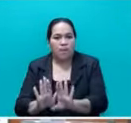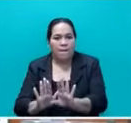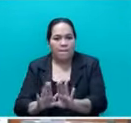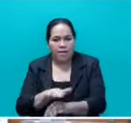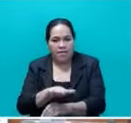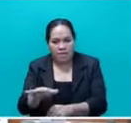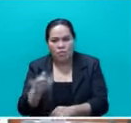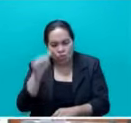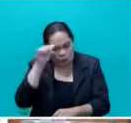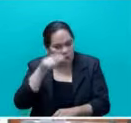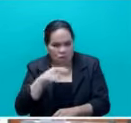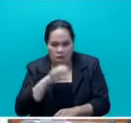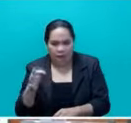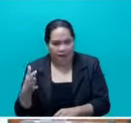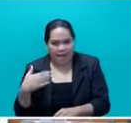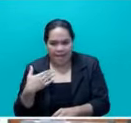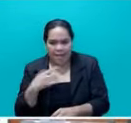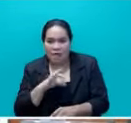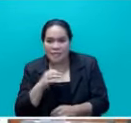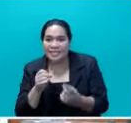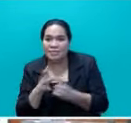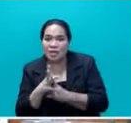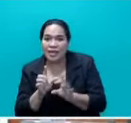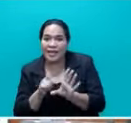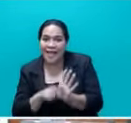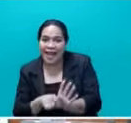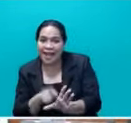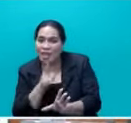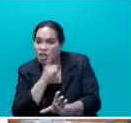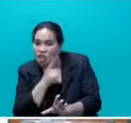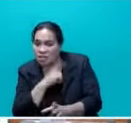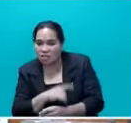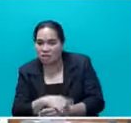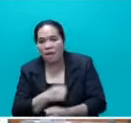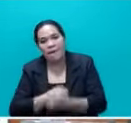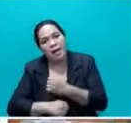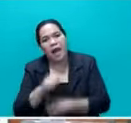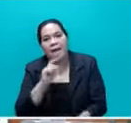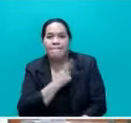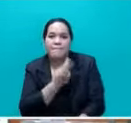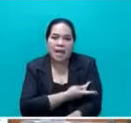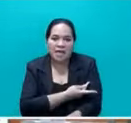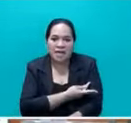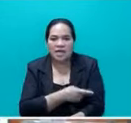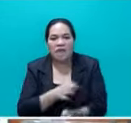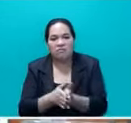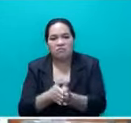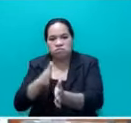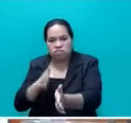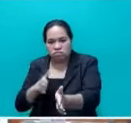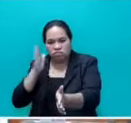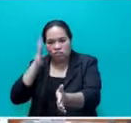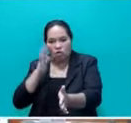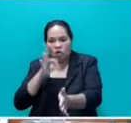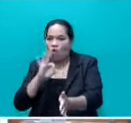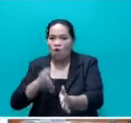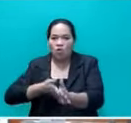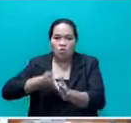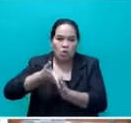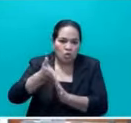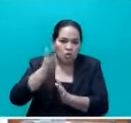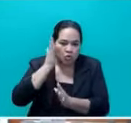not very healthy, in particular for young girls. They fall pregnant, they get left behind in school, so a lot of them stop going to school. There's